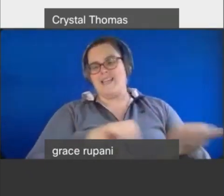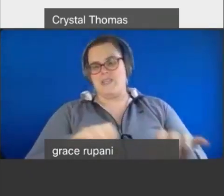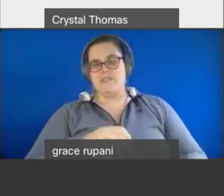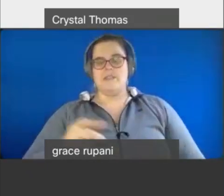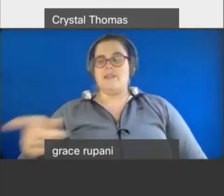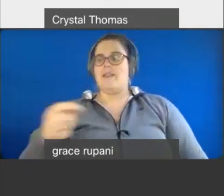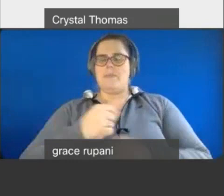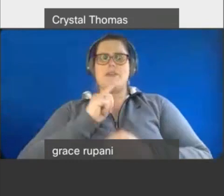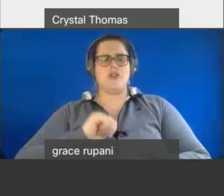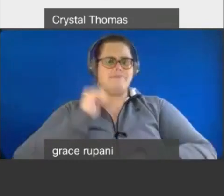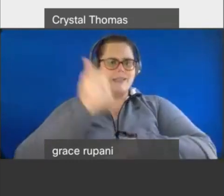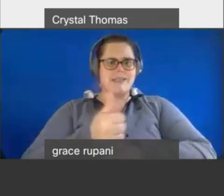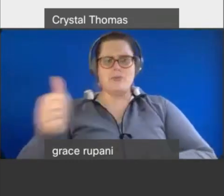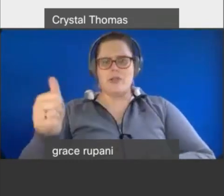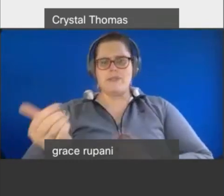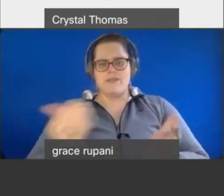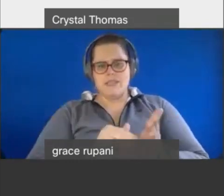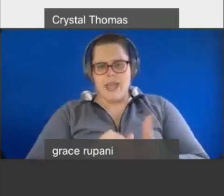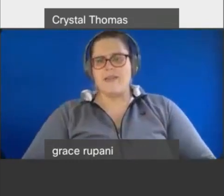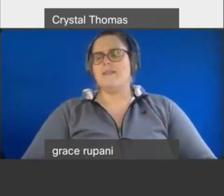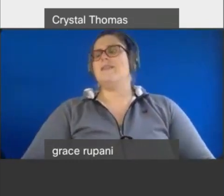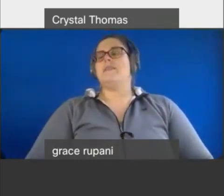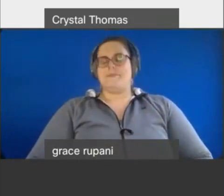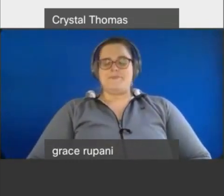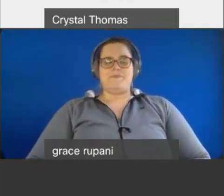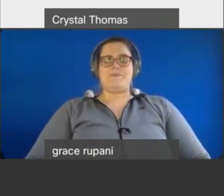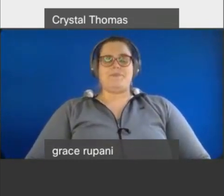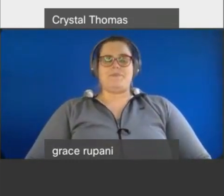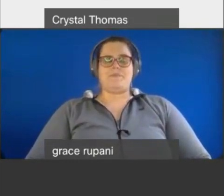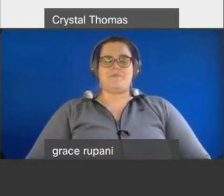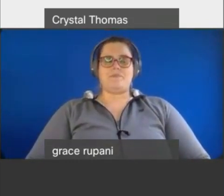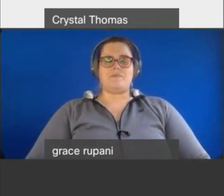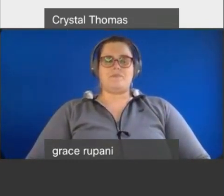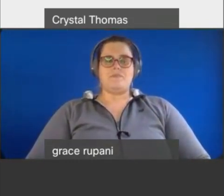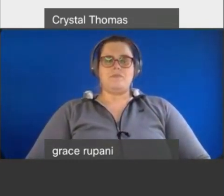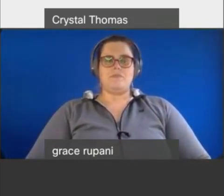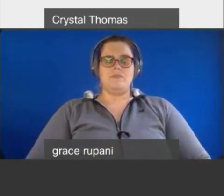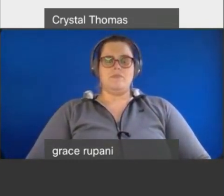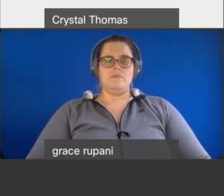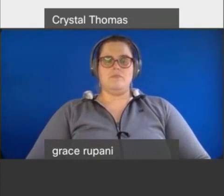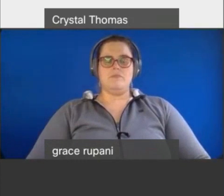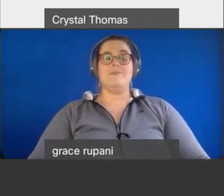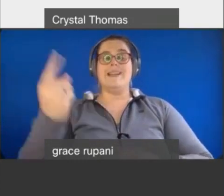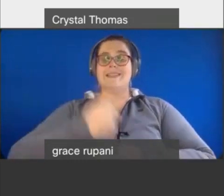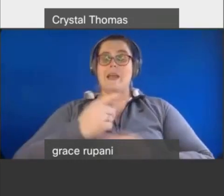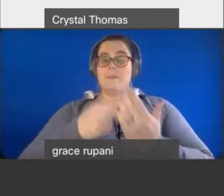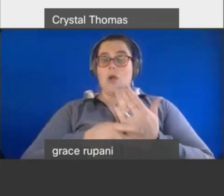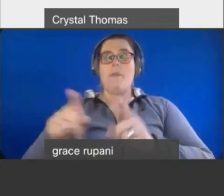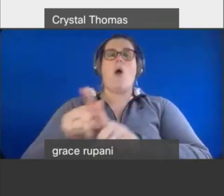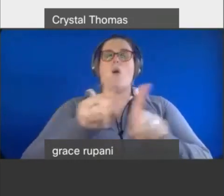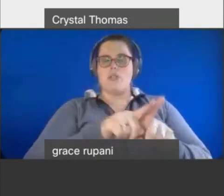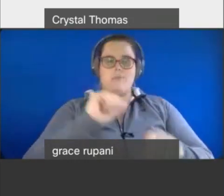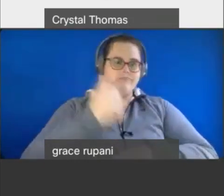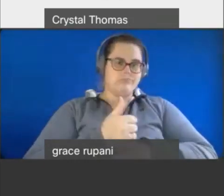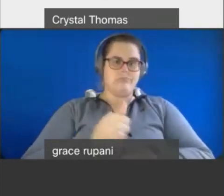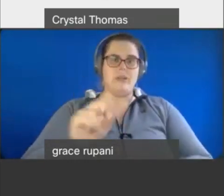reestablishing themselves. And one new thing that our day program has also implemented is VR system. For those that don't